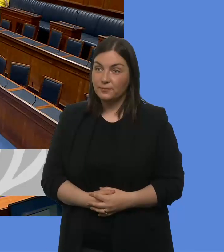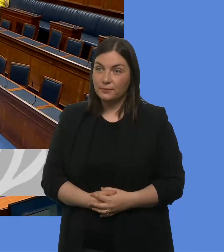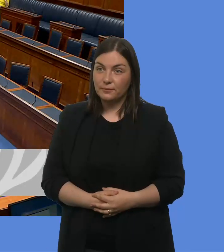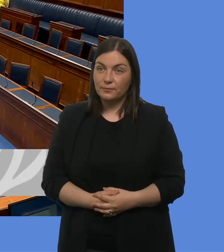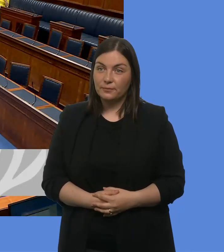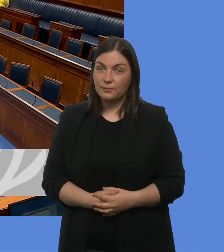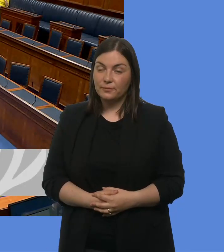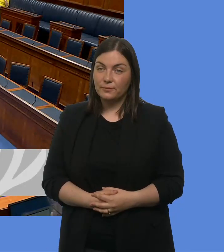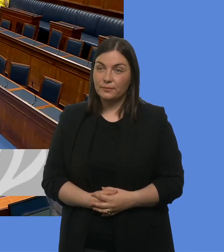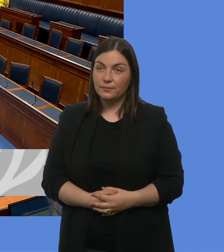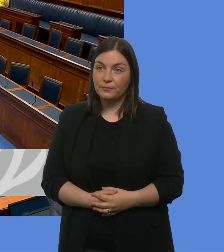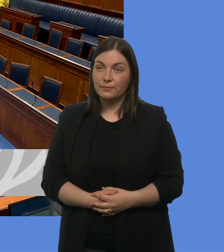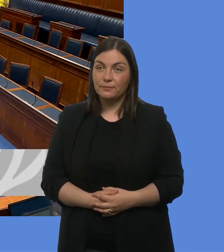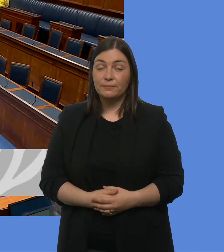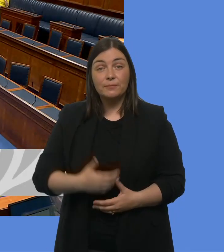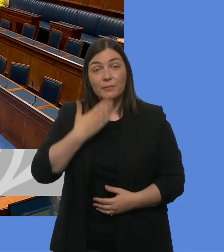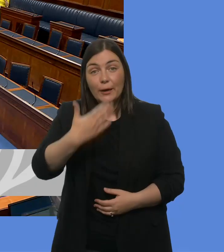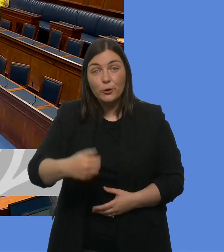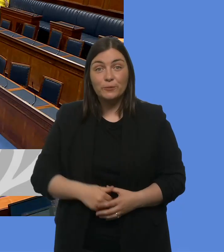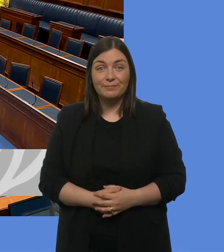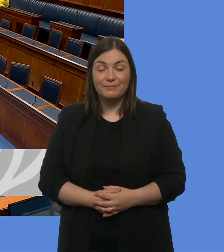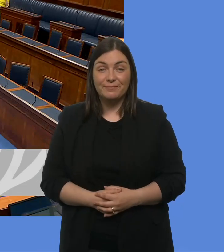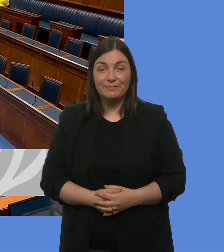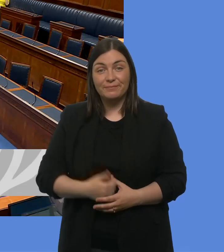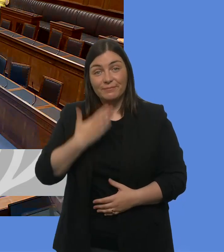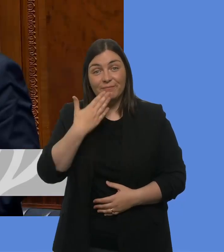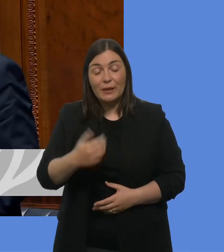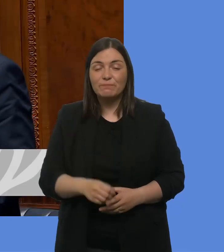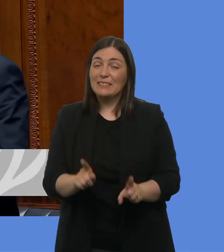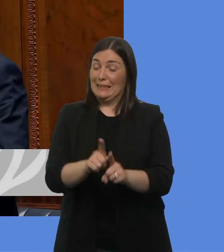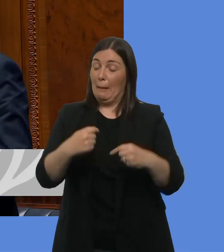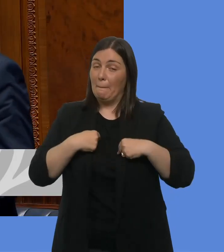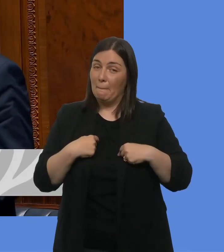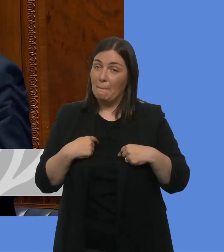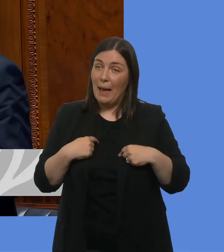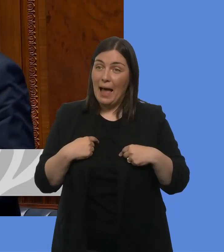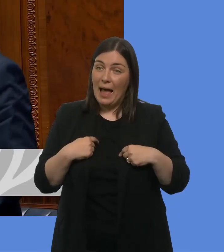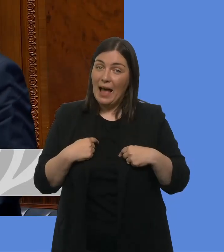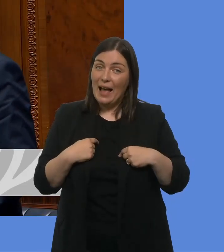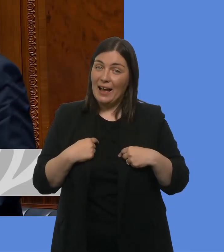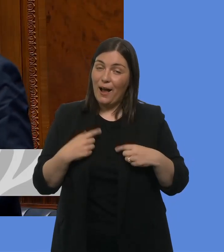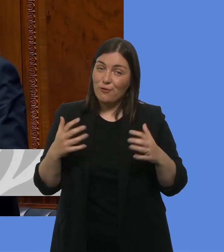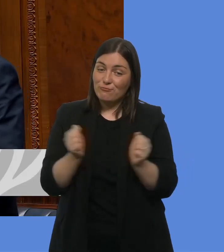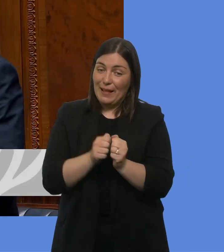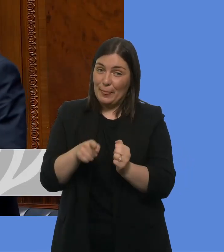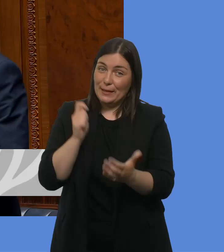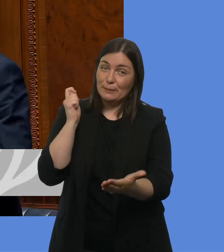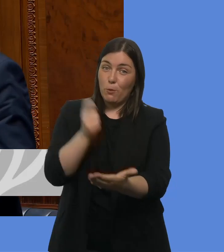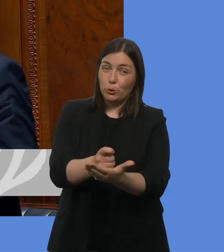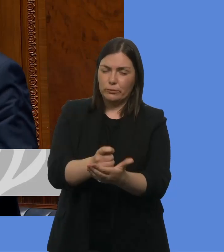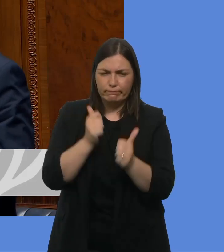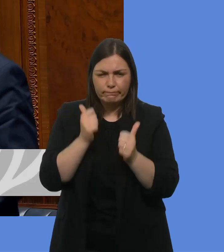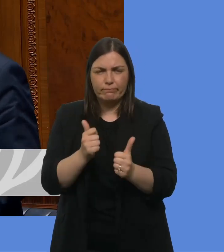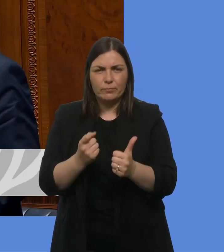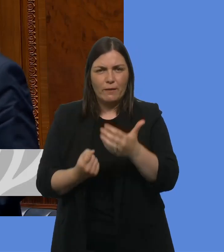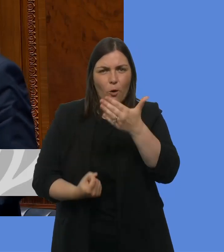Thank you very much, Deputy Speaker. Like others, I welcome this motion and the opportunity to highlight the challenges